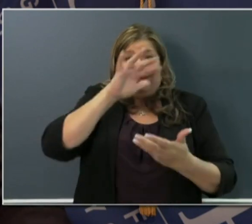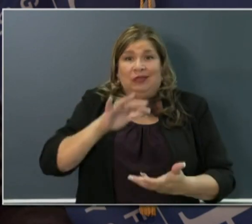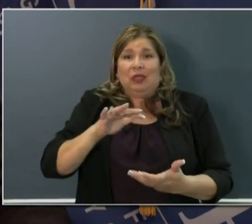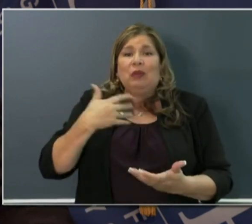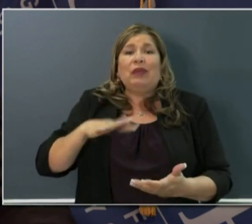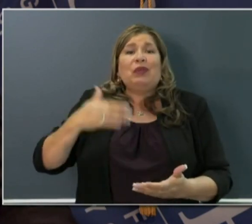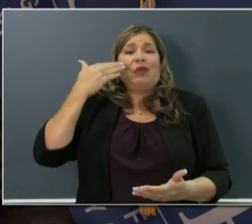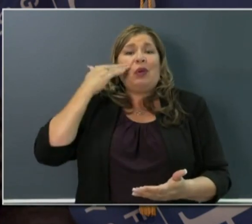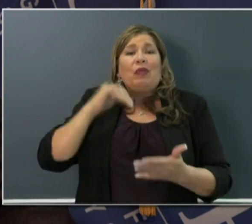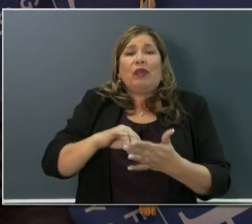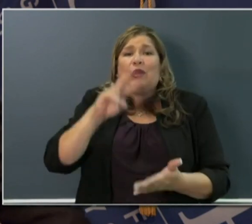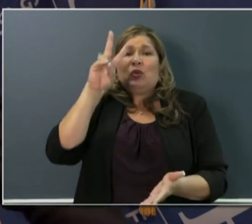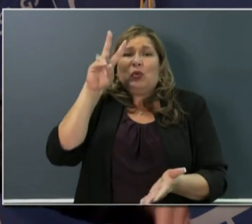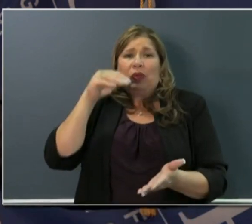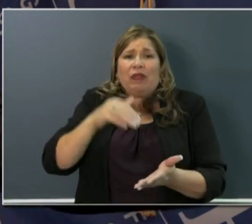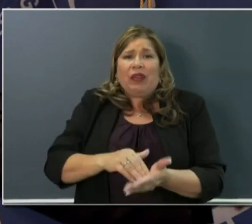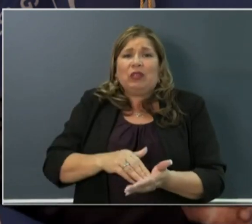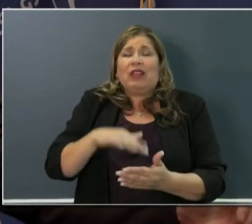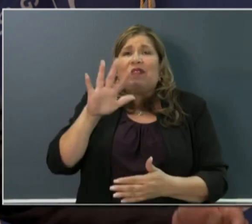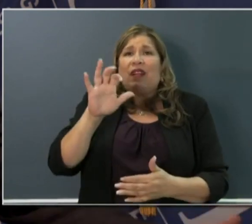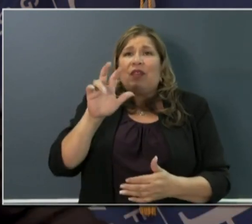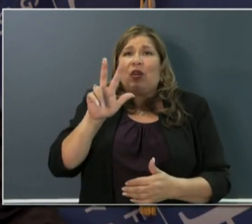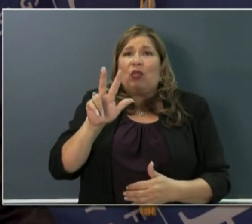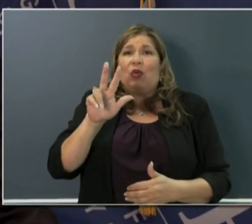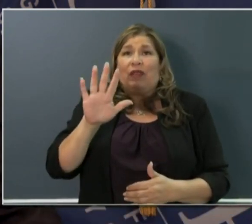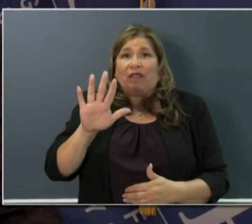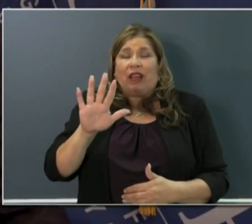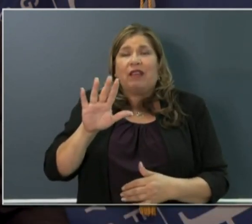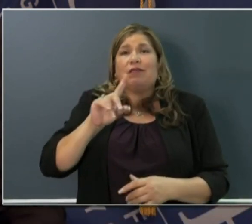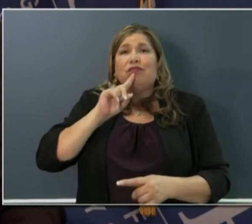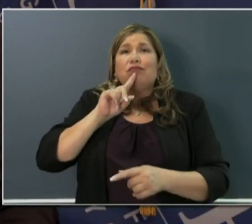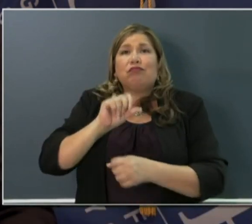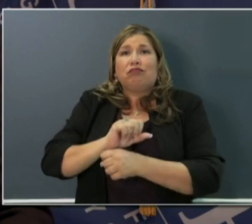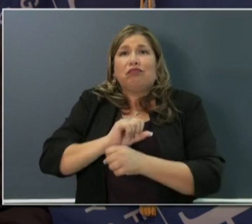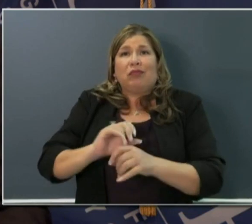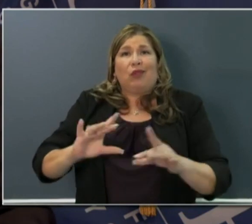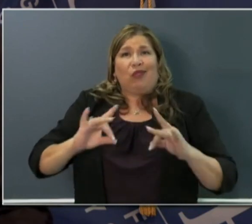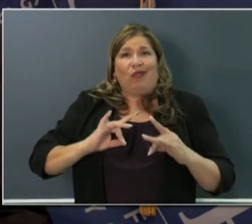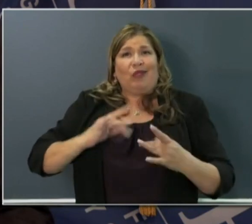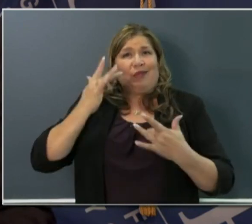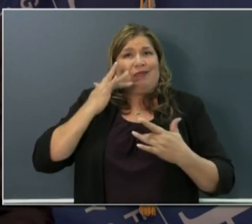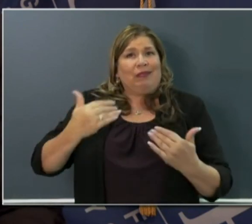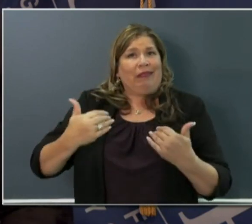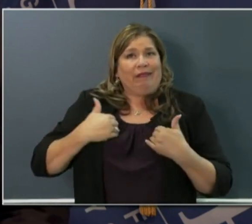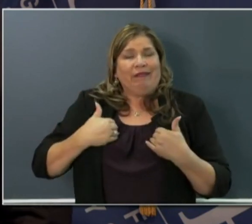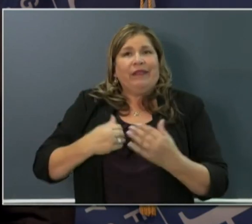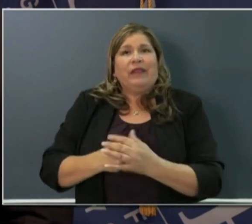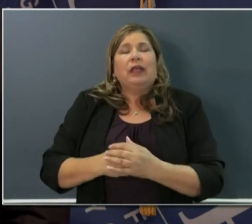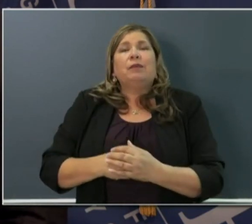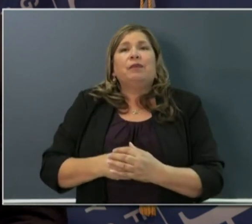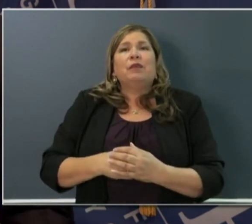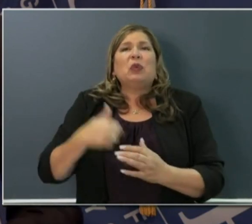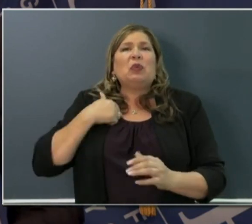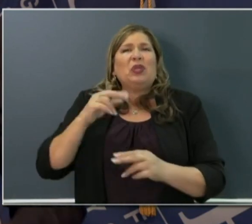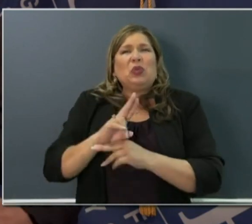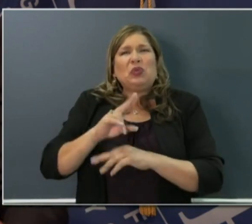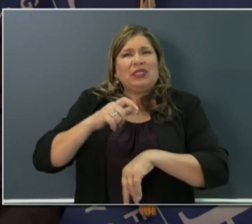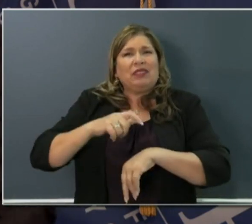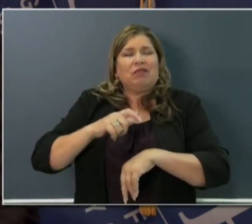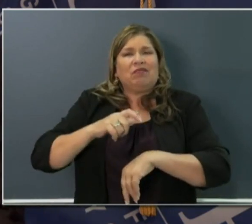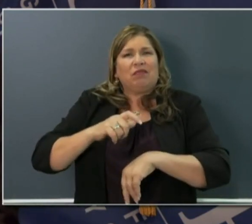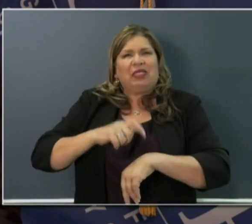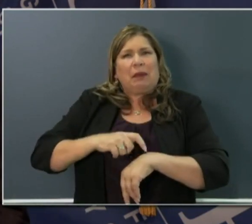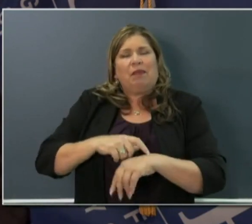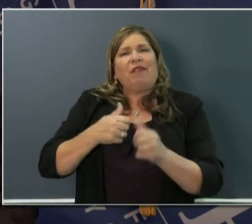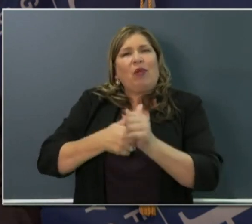535 individuals as of this morning. And we use a point in time, 10 a.m., on a daily basis, have tested